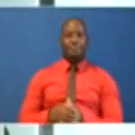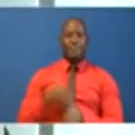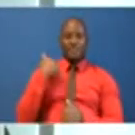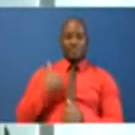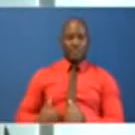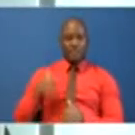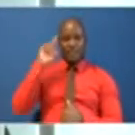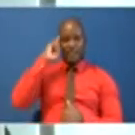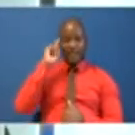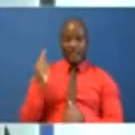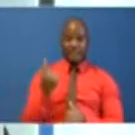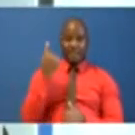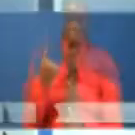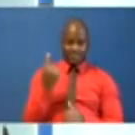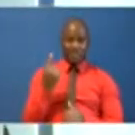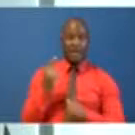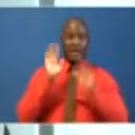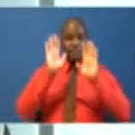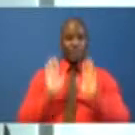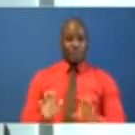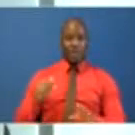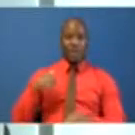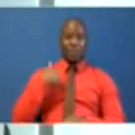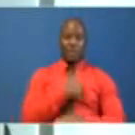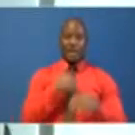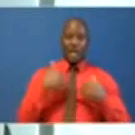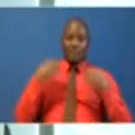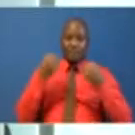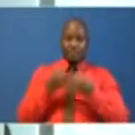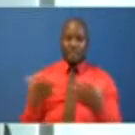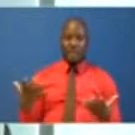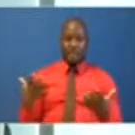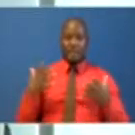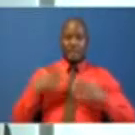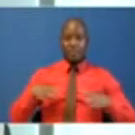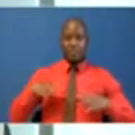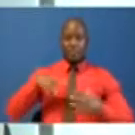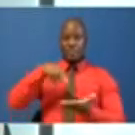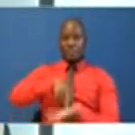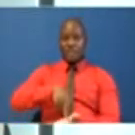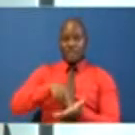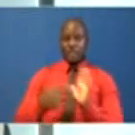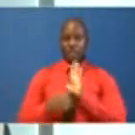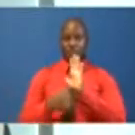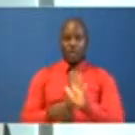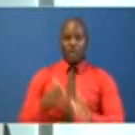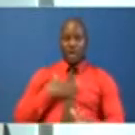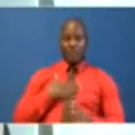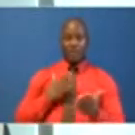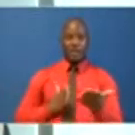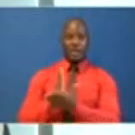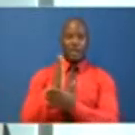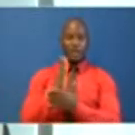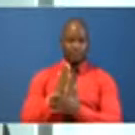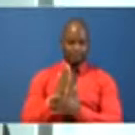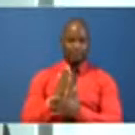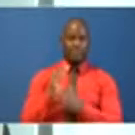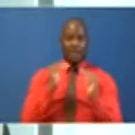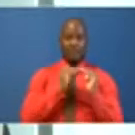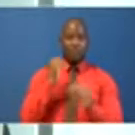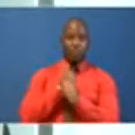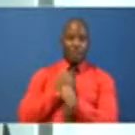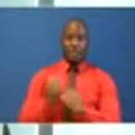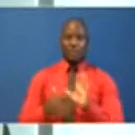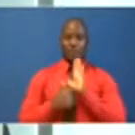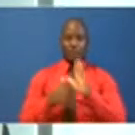think uh first of all it's great that we have many uh candidates because that shows that our democracy is working it